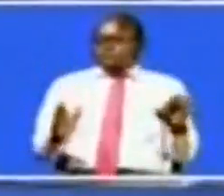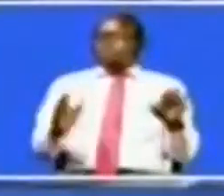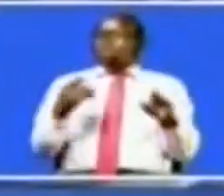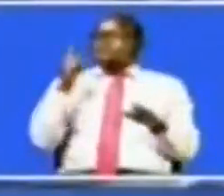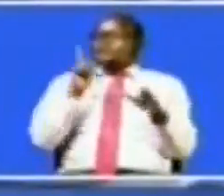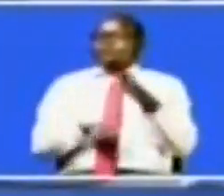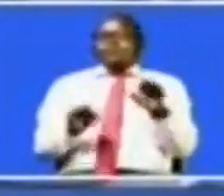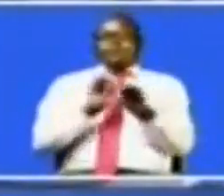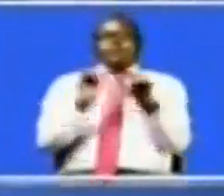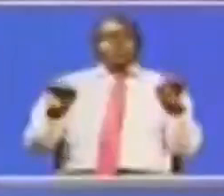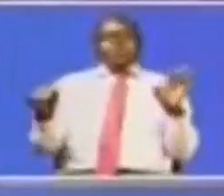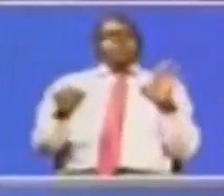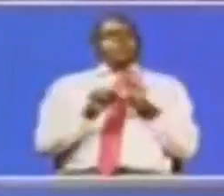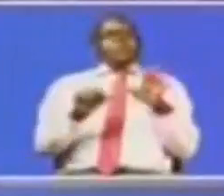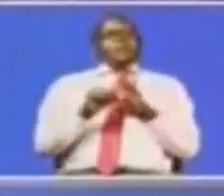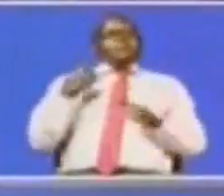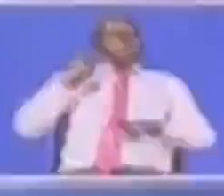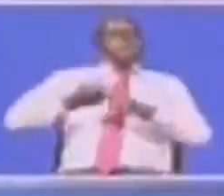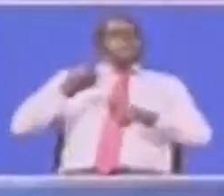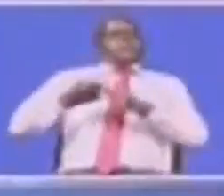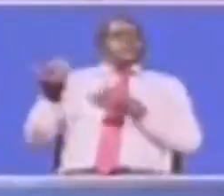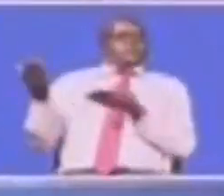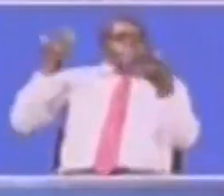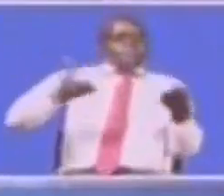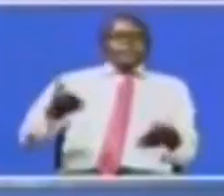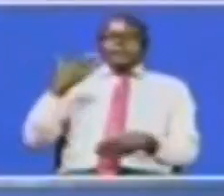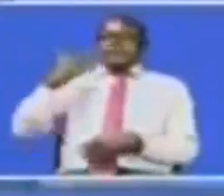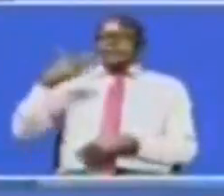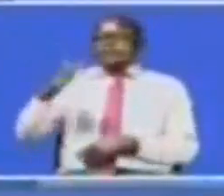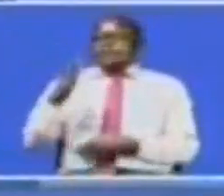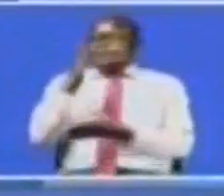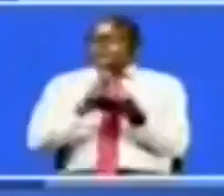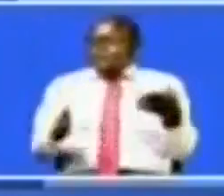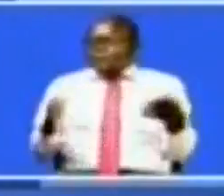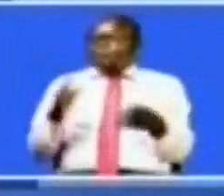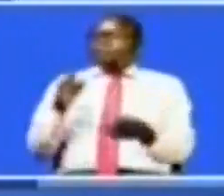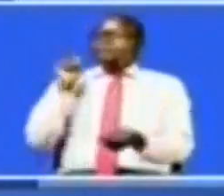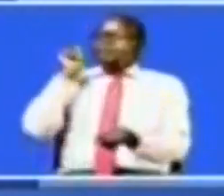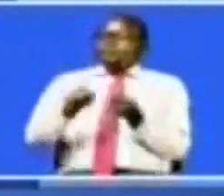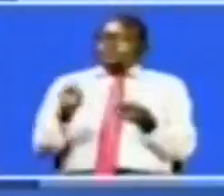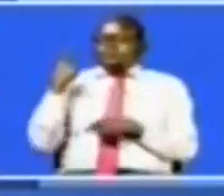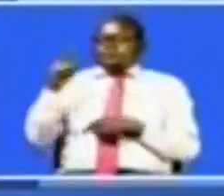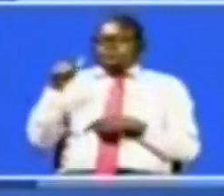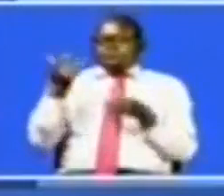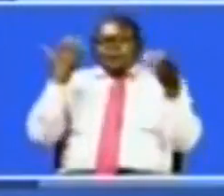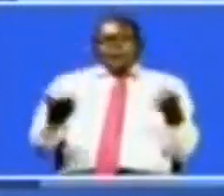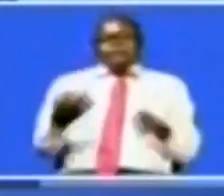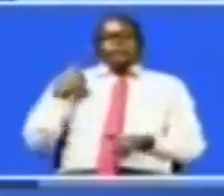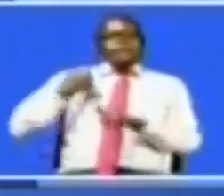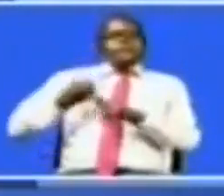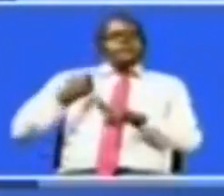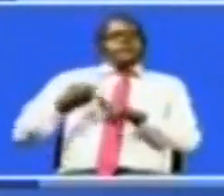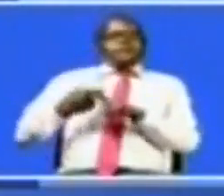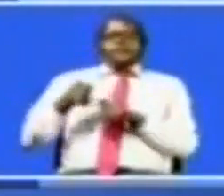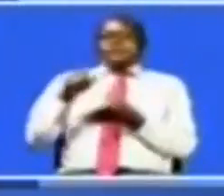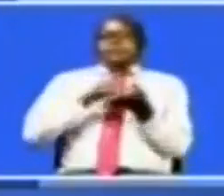the presence of heavy metals in the imported sugar. Samples were also tested for the following heavy metals: